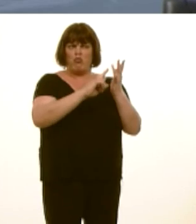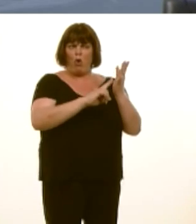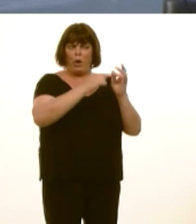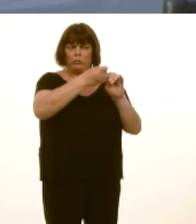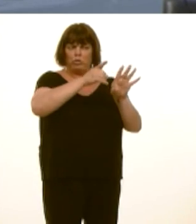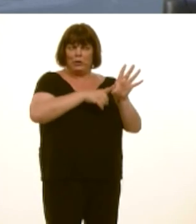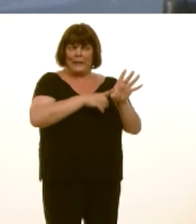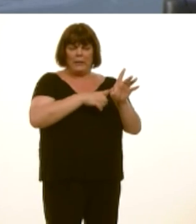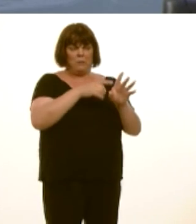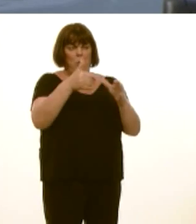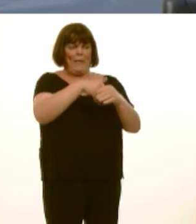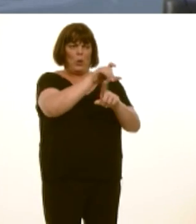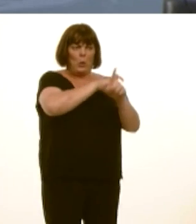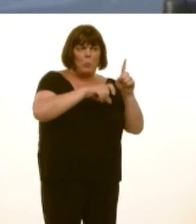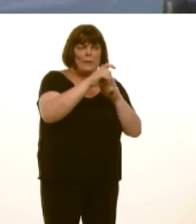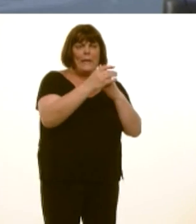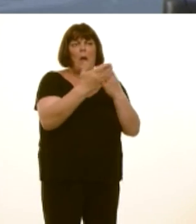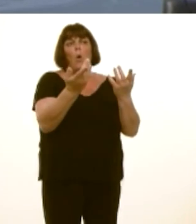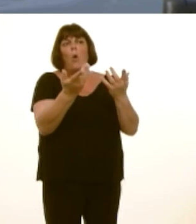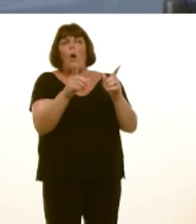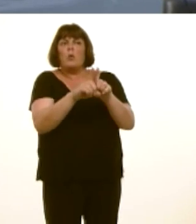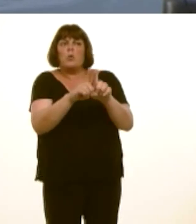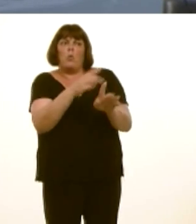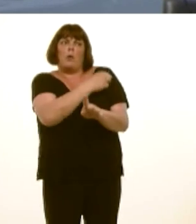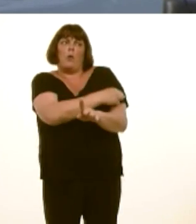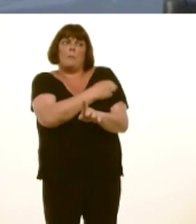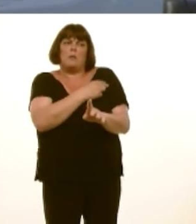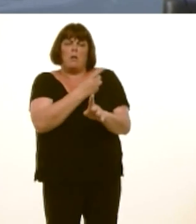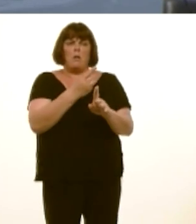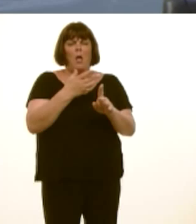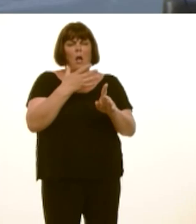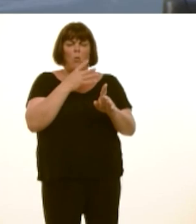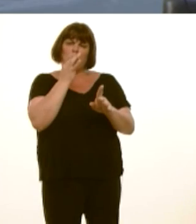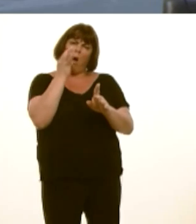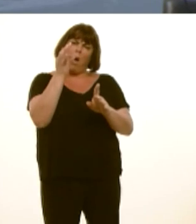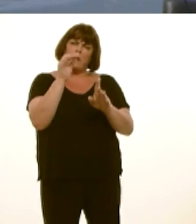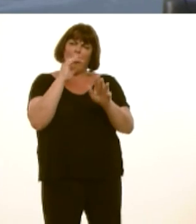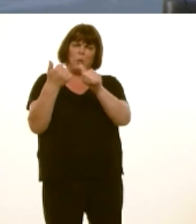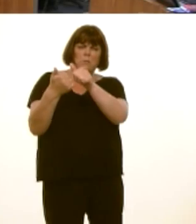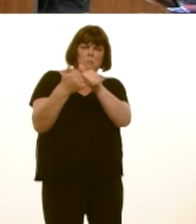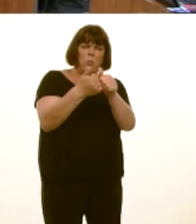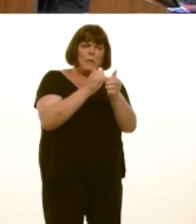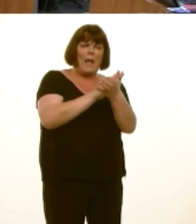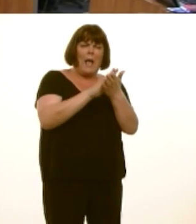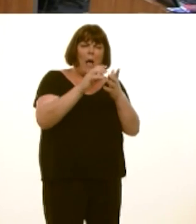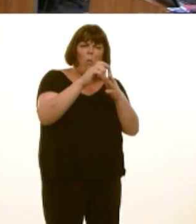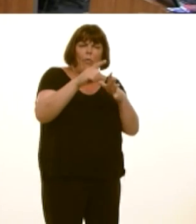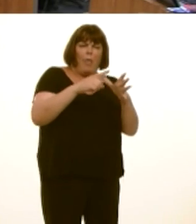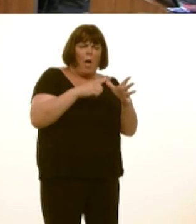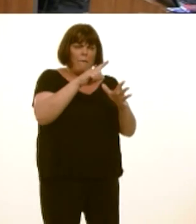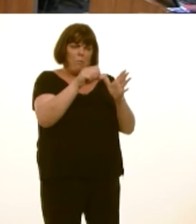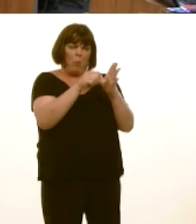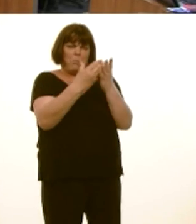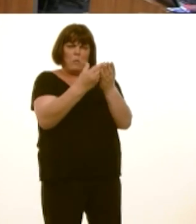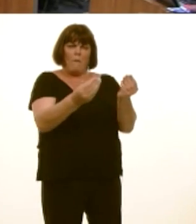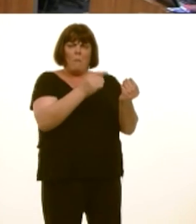level or at a hospital level. And I wanted, First Minister, what you can do to urge Halvar to look at rectifying this situation, because it